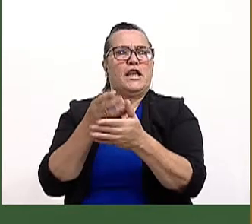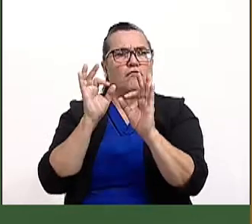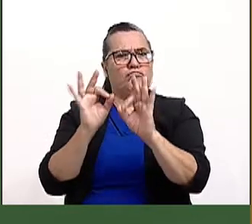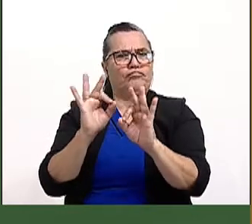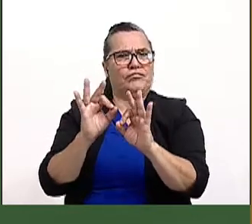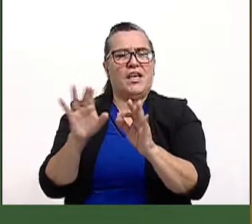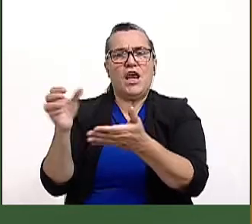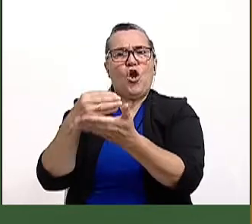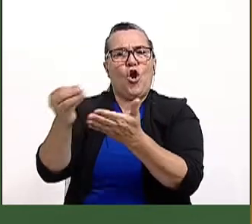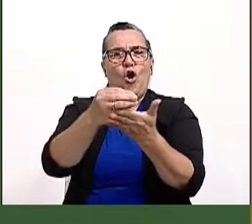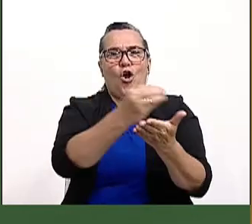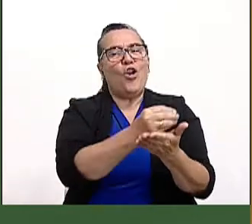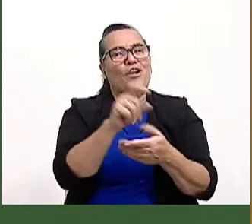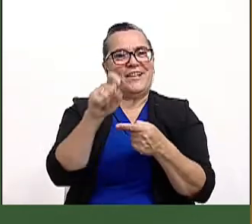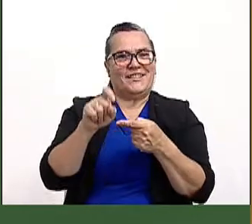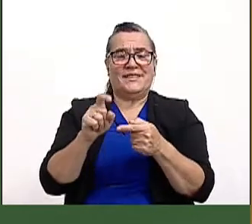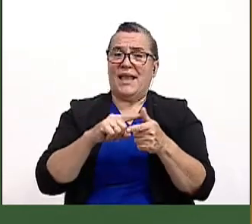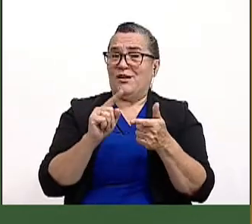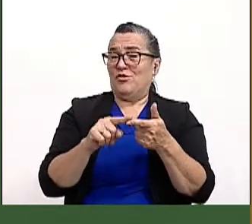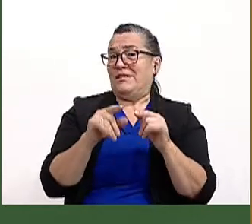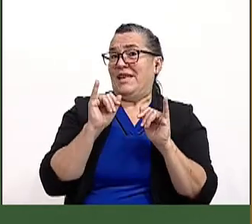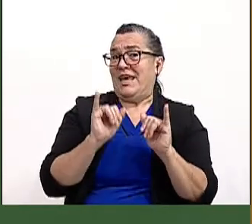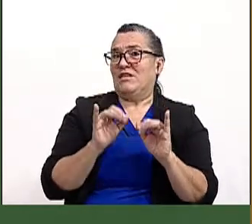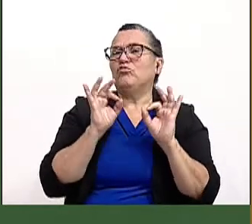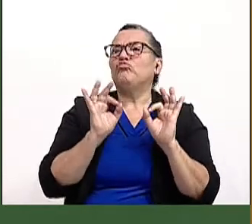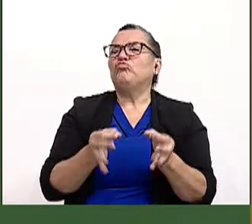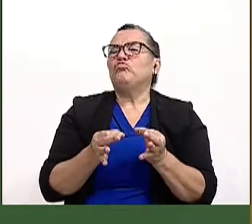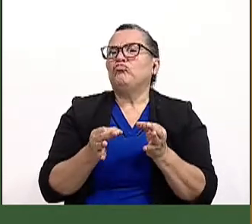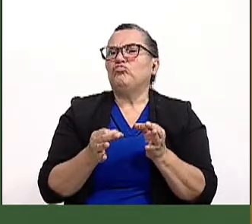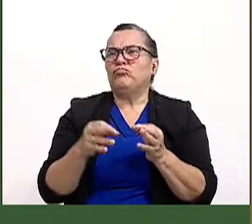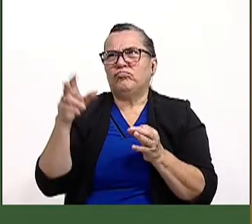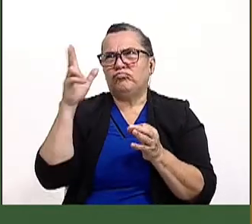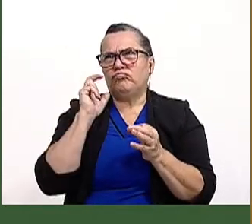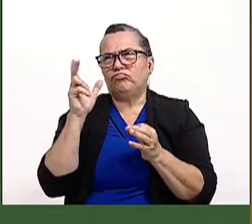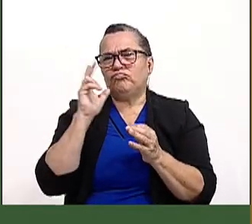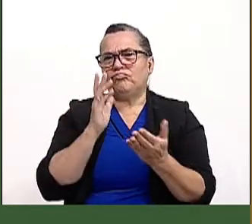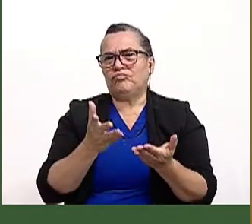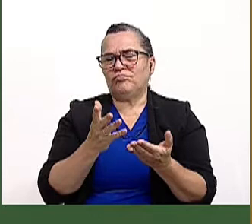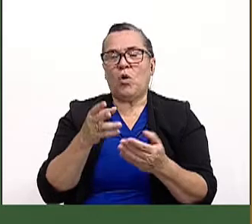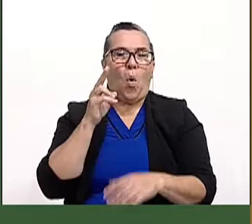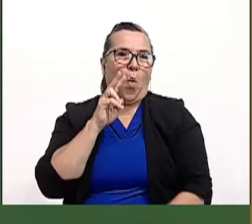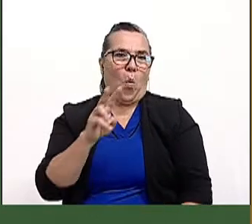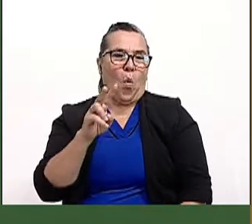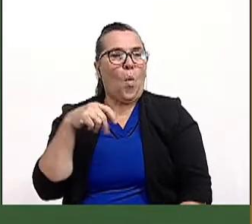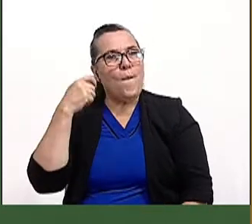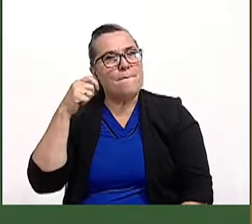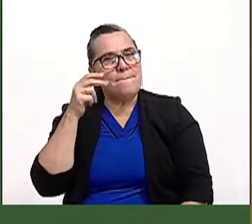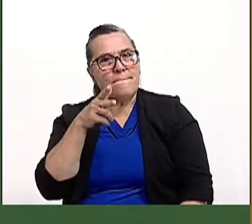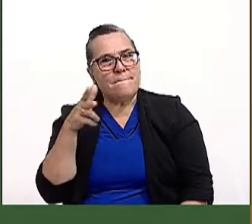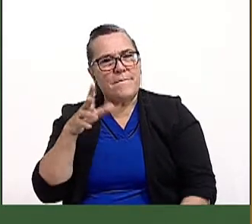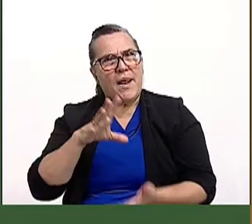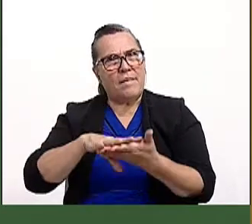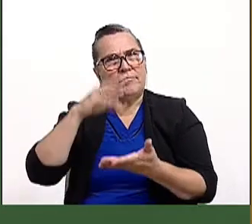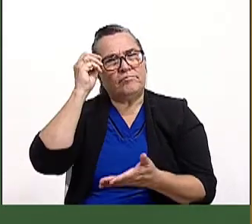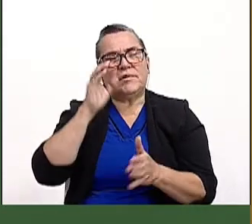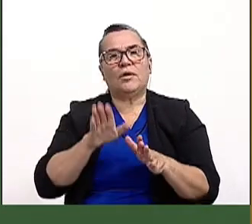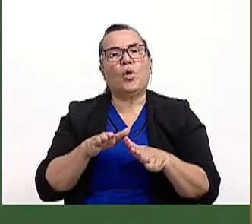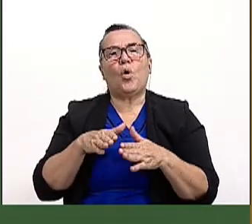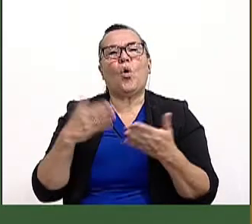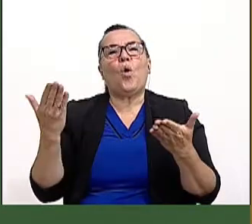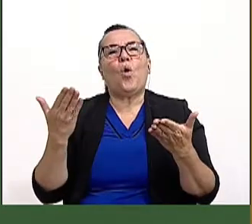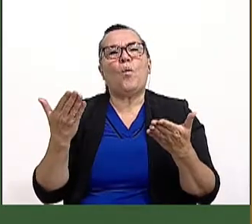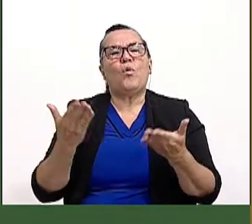need. For doing this, you decided to listen to watch a video to learn more about